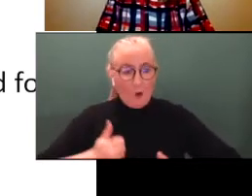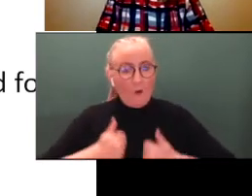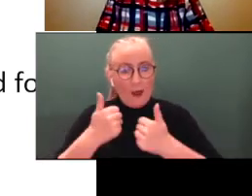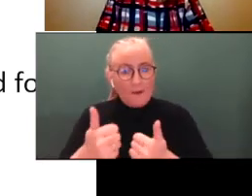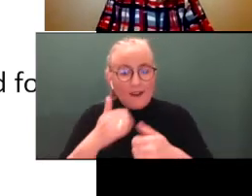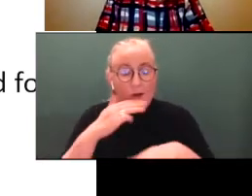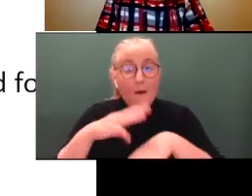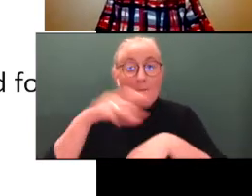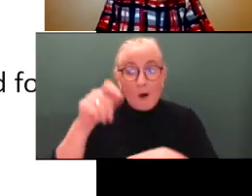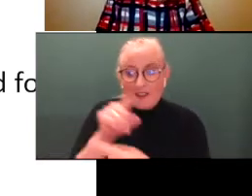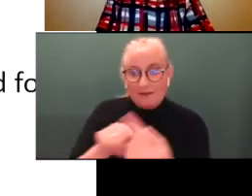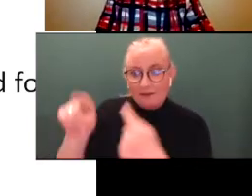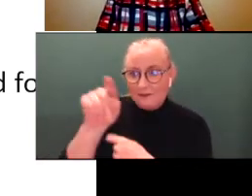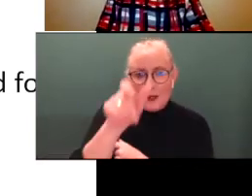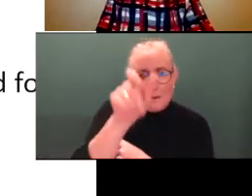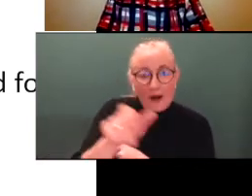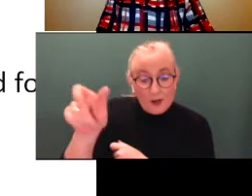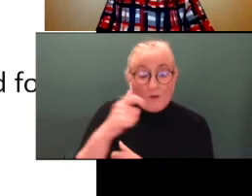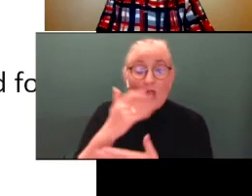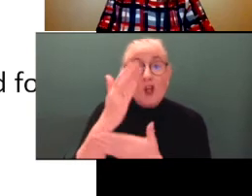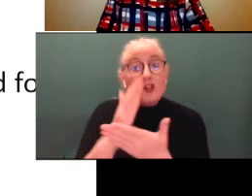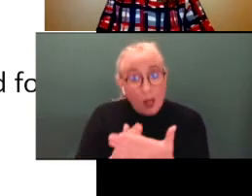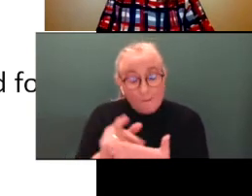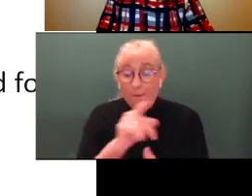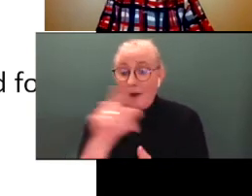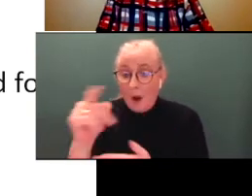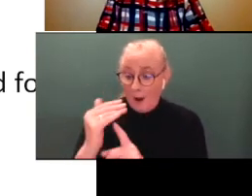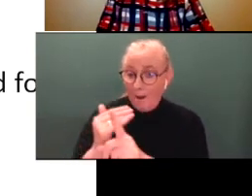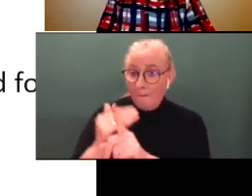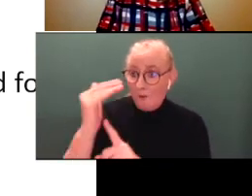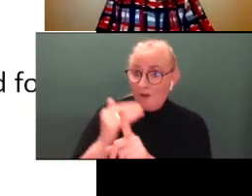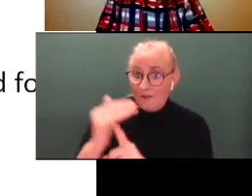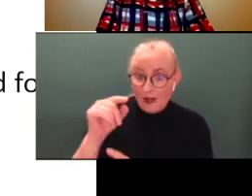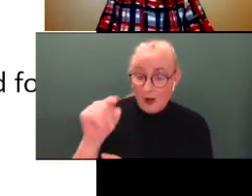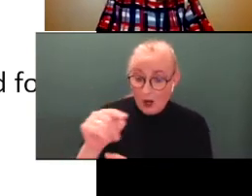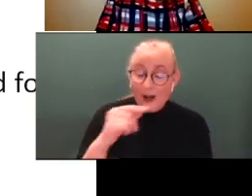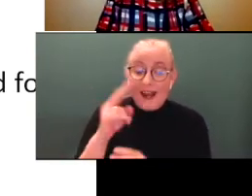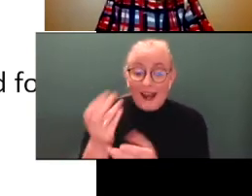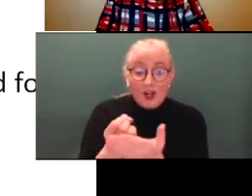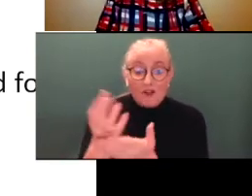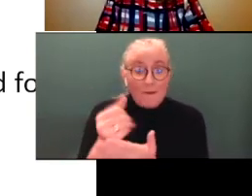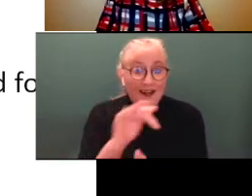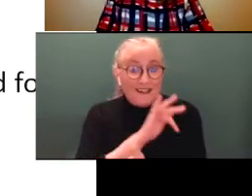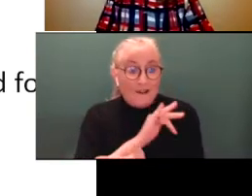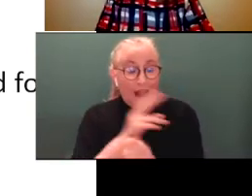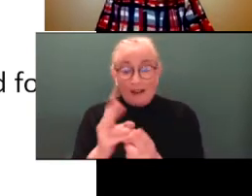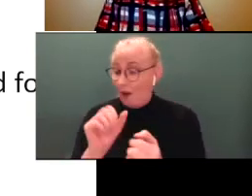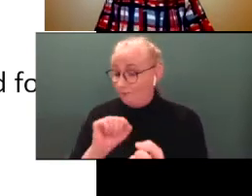most participants. And indeed, for some participants, the improvement in this area was described by staff as being